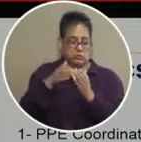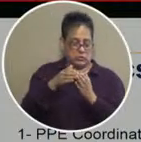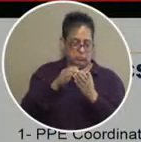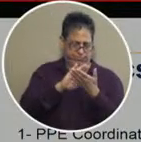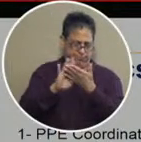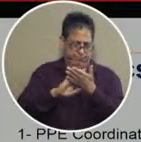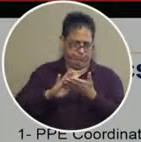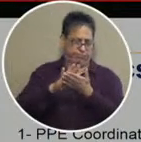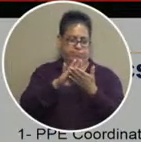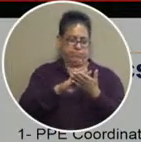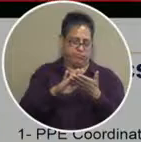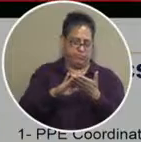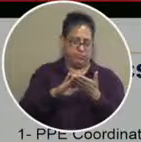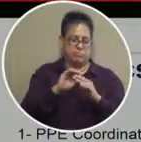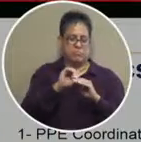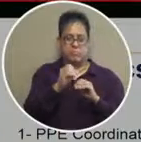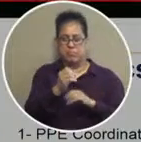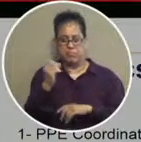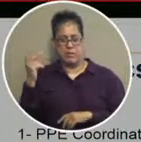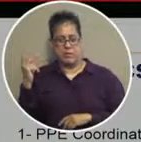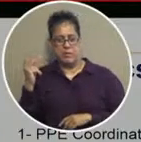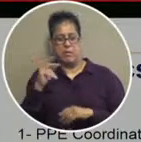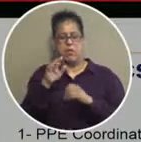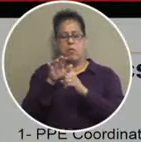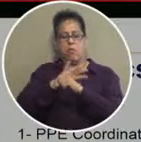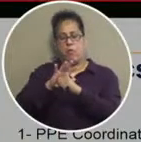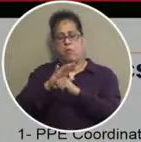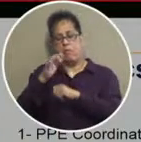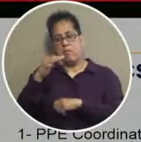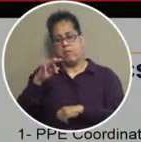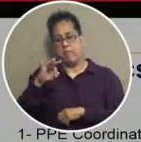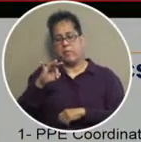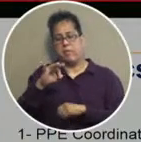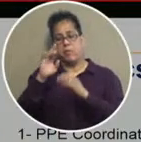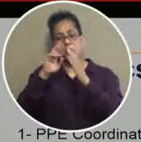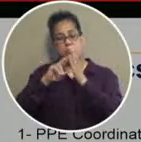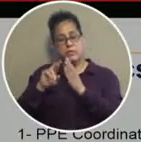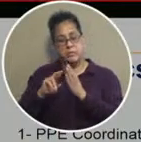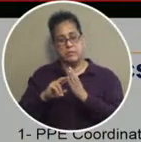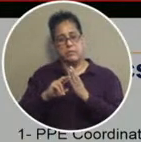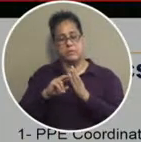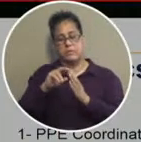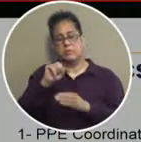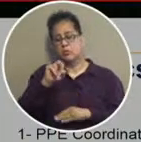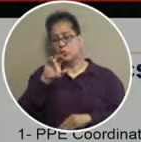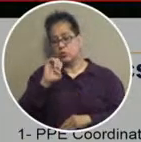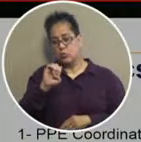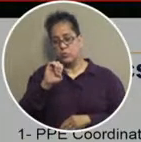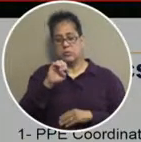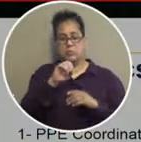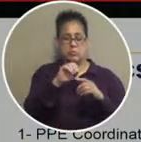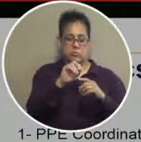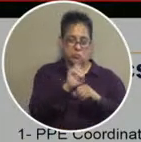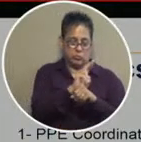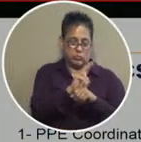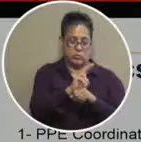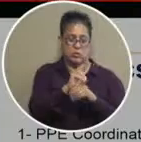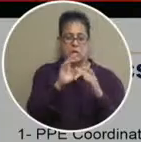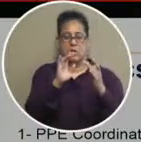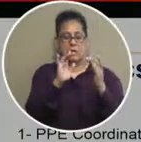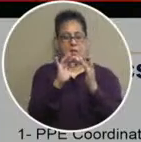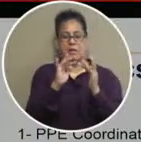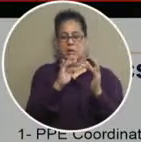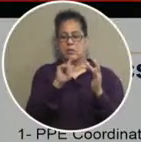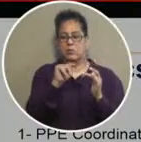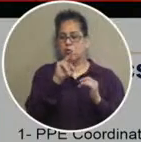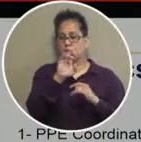decontamination. They are working on COVID-19 testing research, sourcing, and practices, including contact tracing